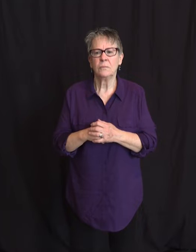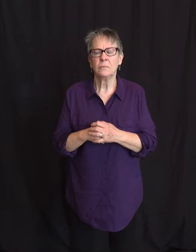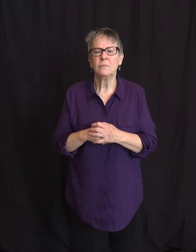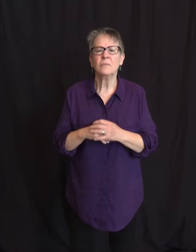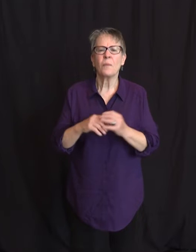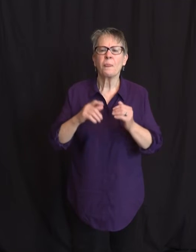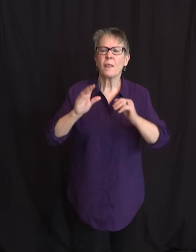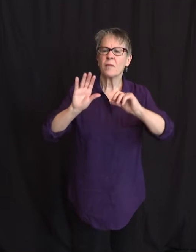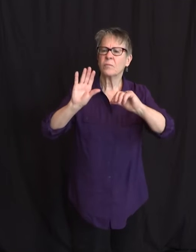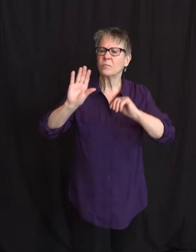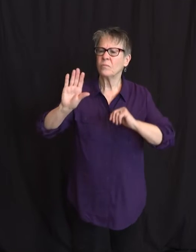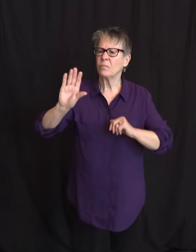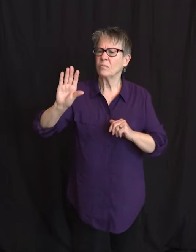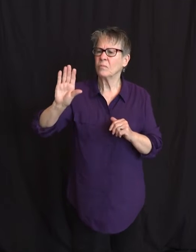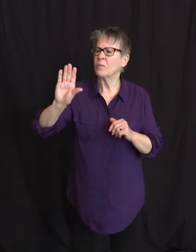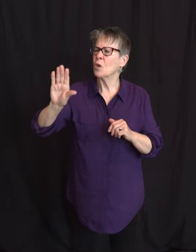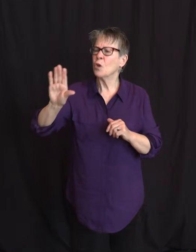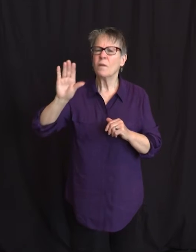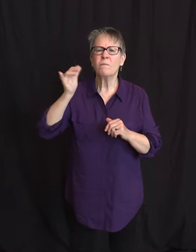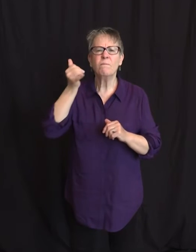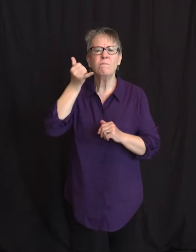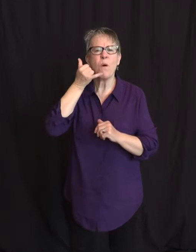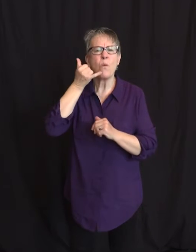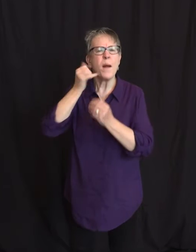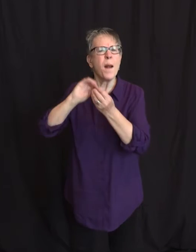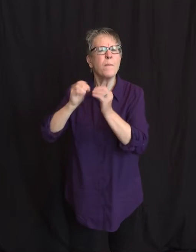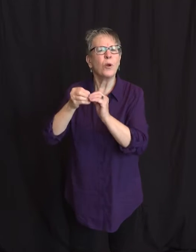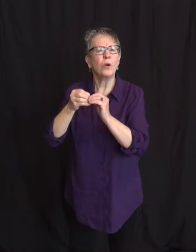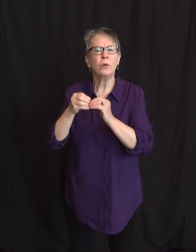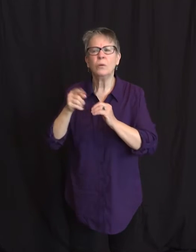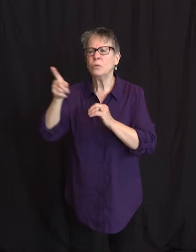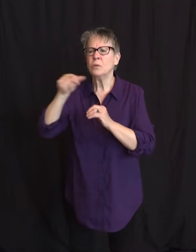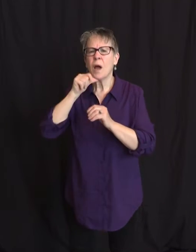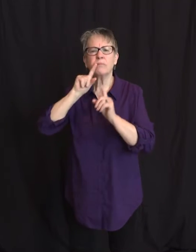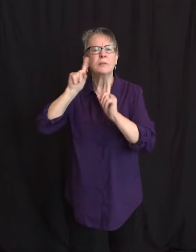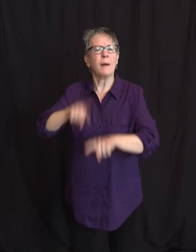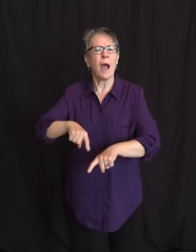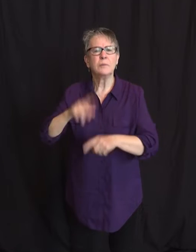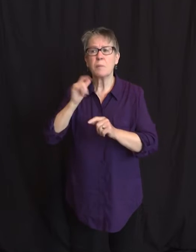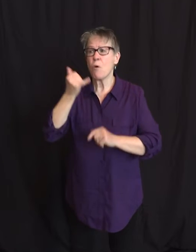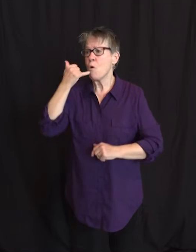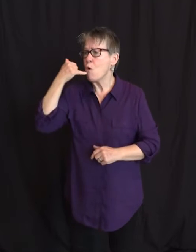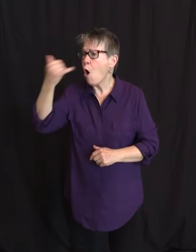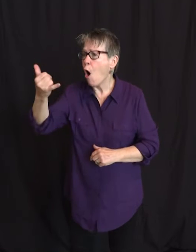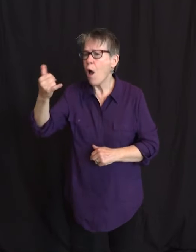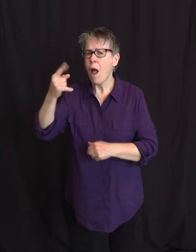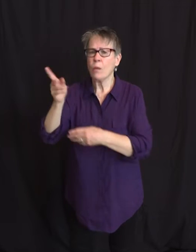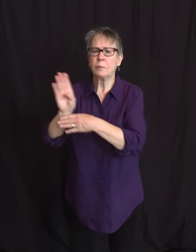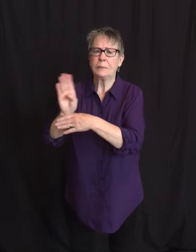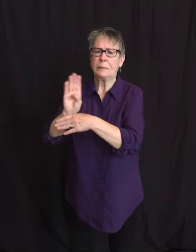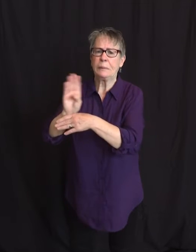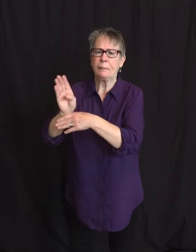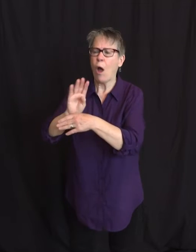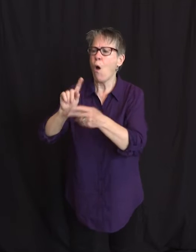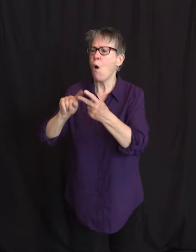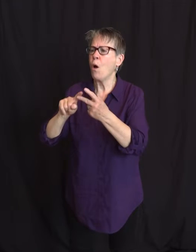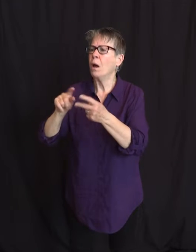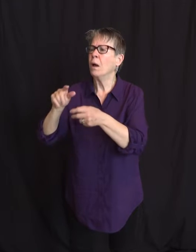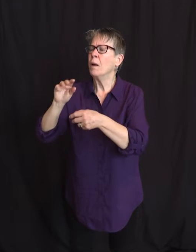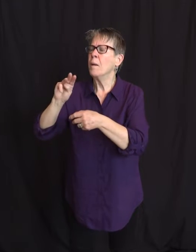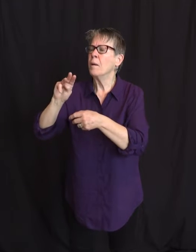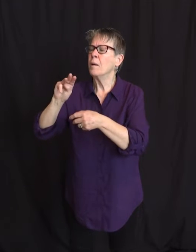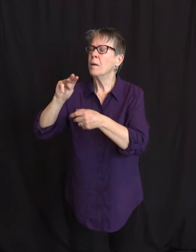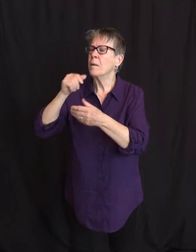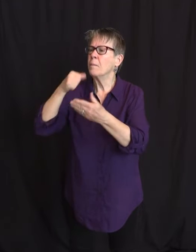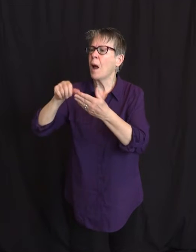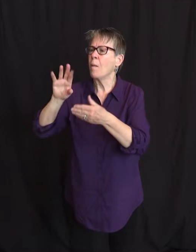will be doubled by the end of May, but current tests are hitting a rough ceiling of 3,000 to 4,000 over the last 2 weeks. Are you